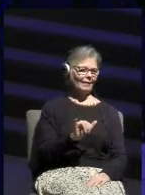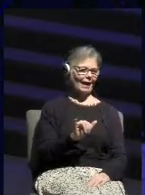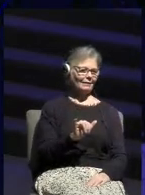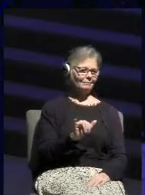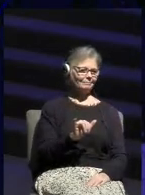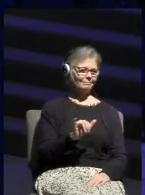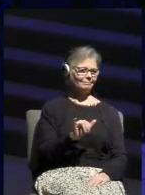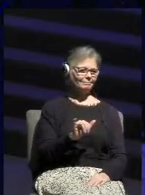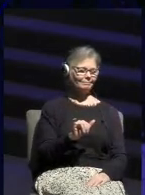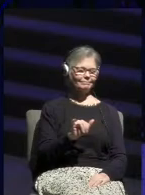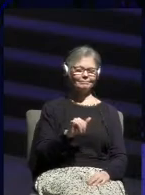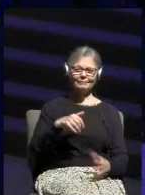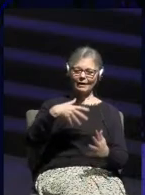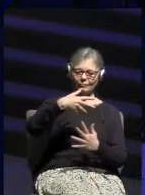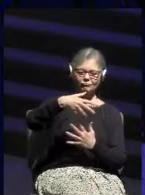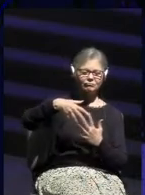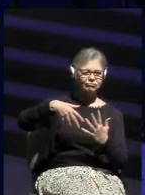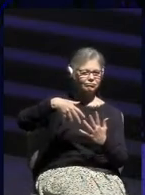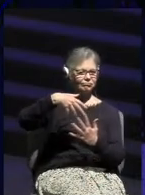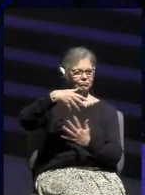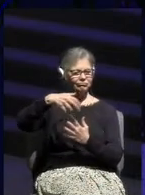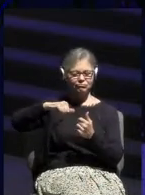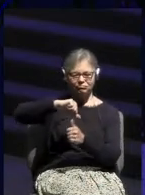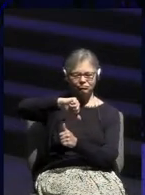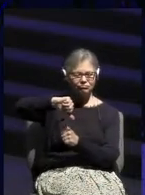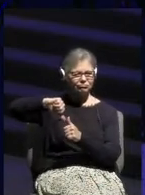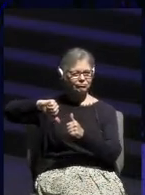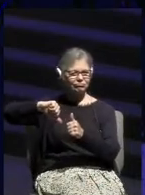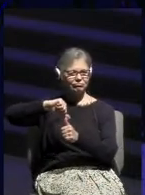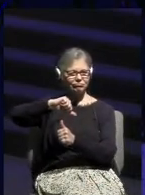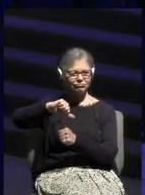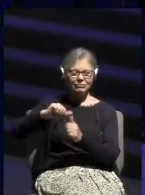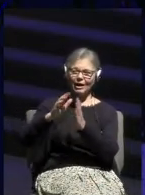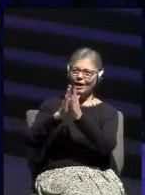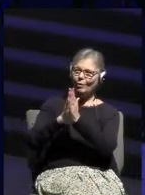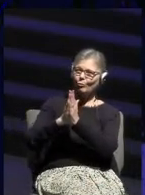with the Almighty God. It's in that communication.